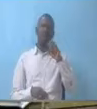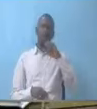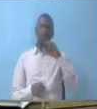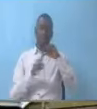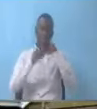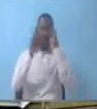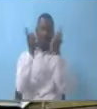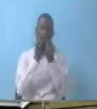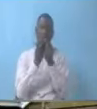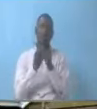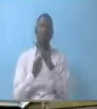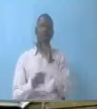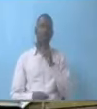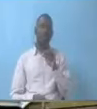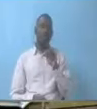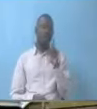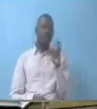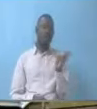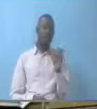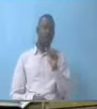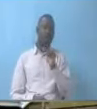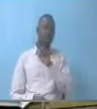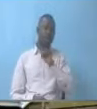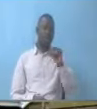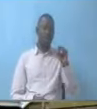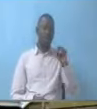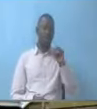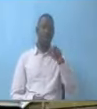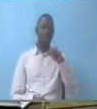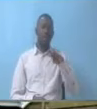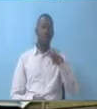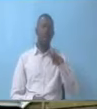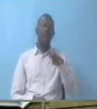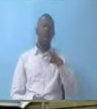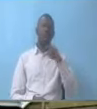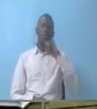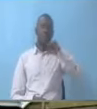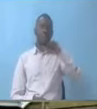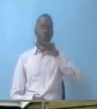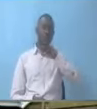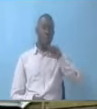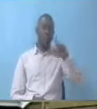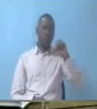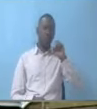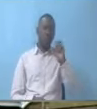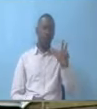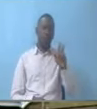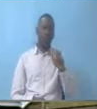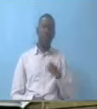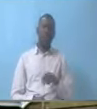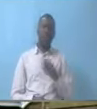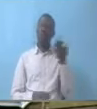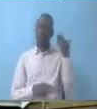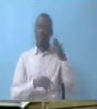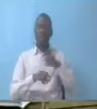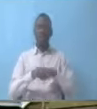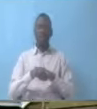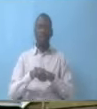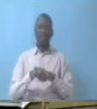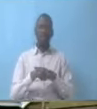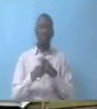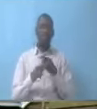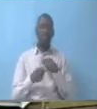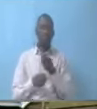by the Privy Council as against due process. Exactly. Although the other provisions were